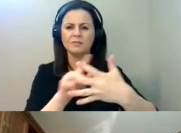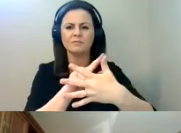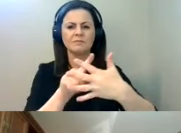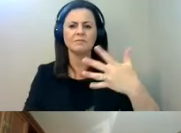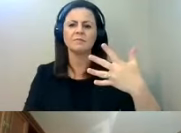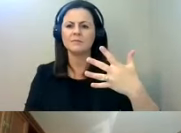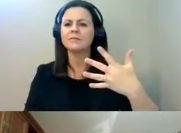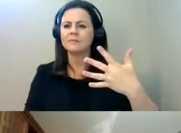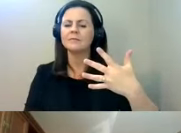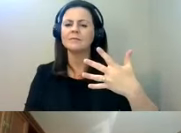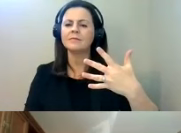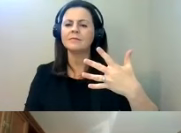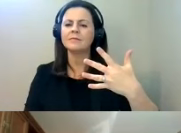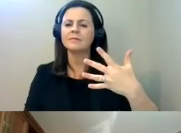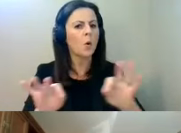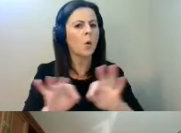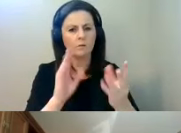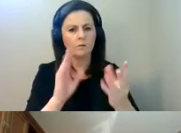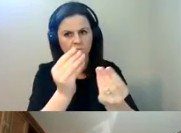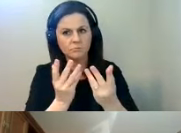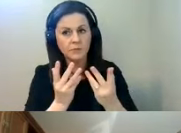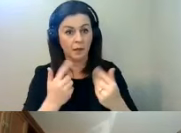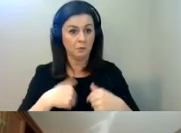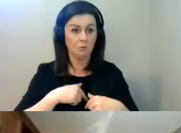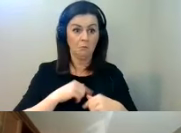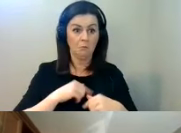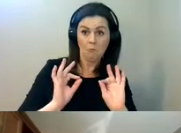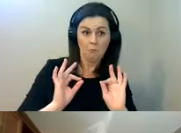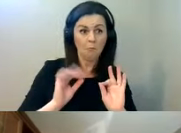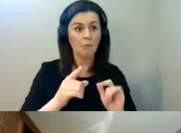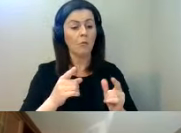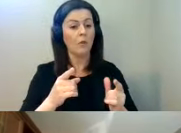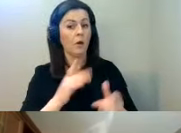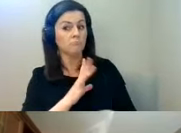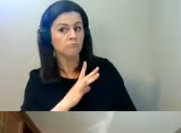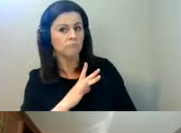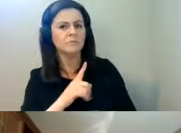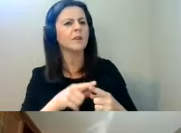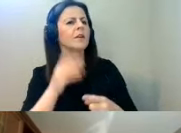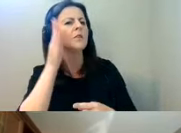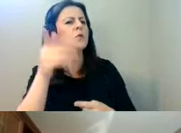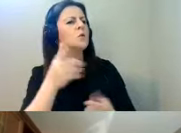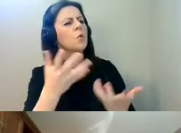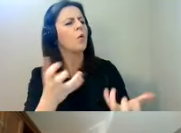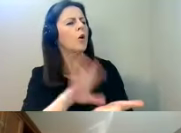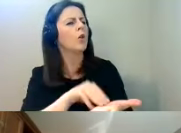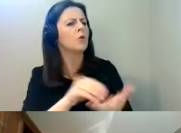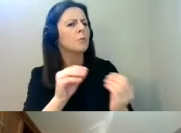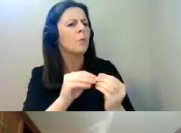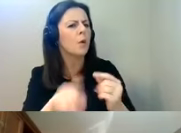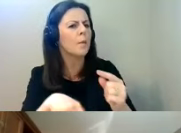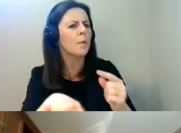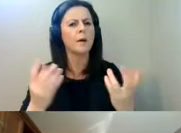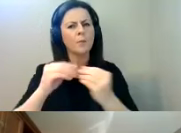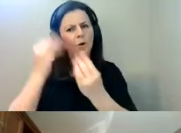information about how we did, information about what resources or information you'd like to see in the future, and it helps us plan our future